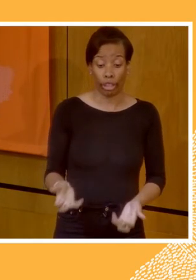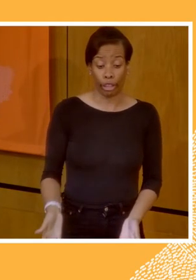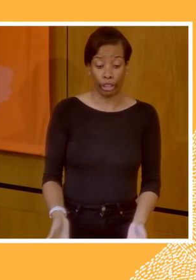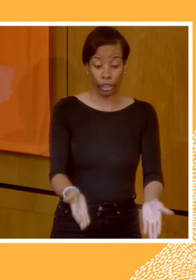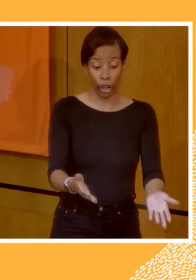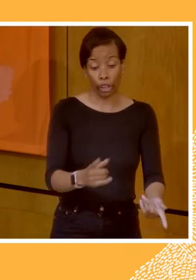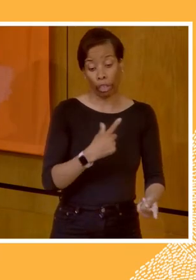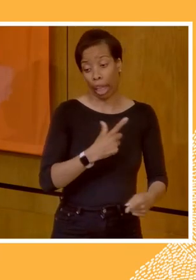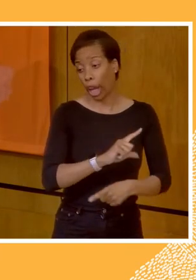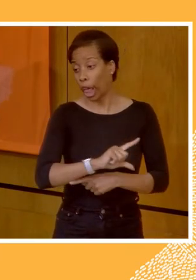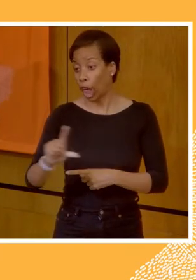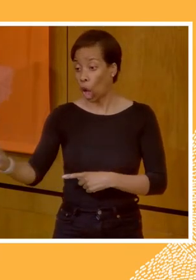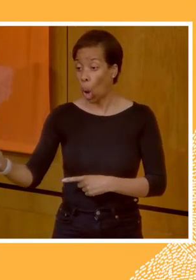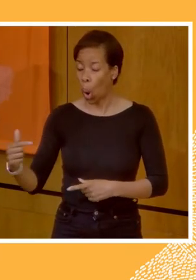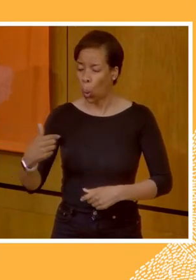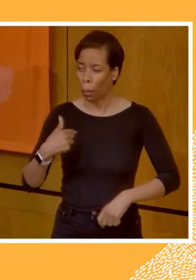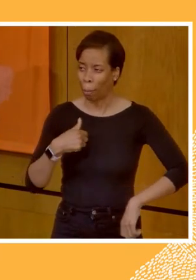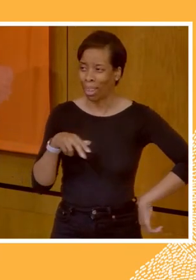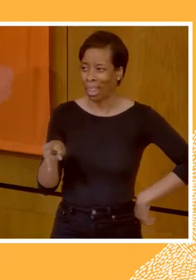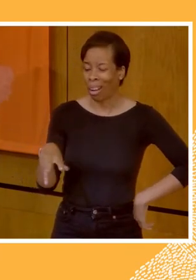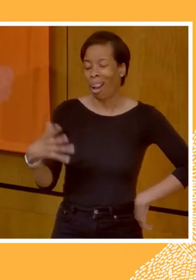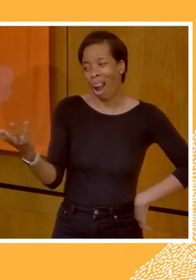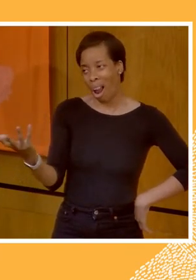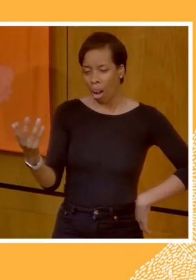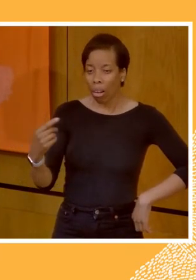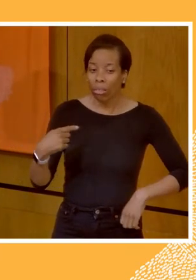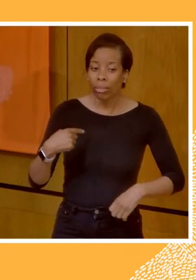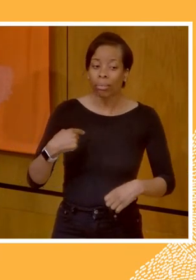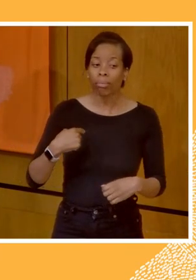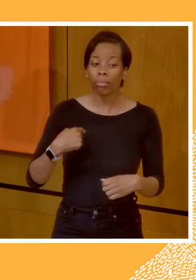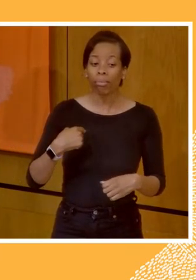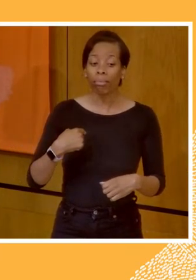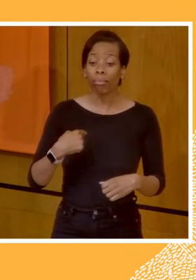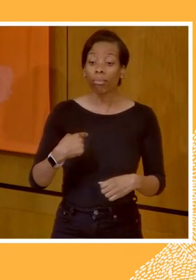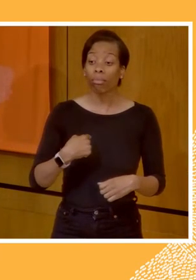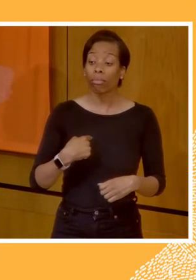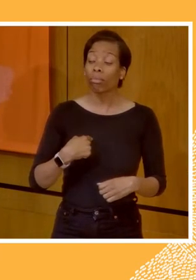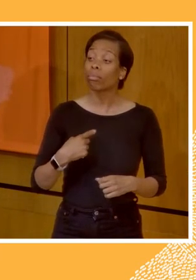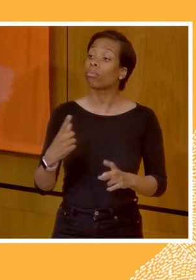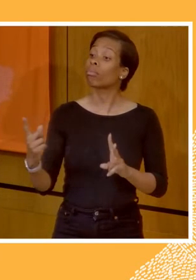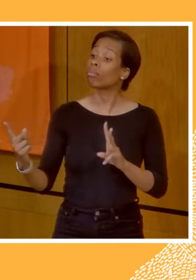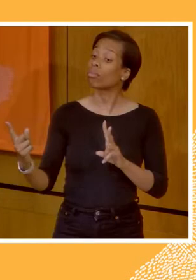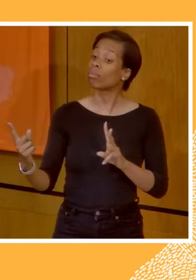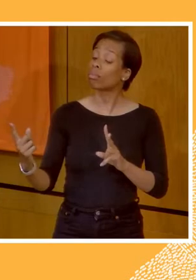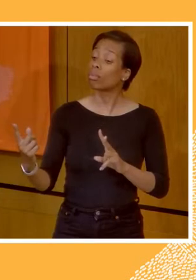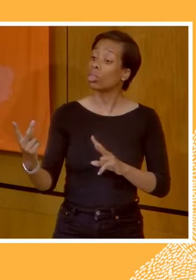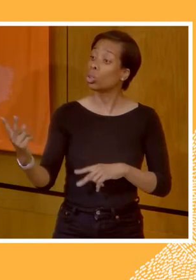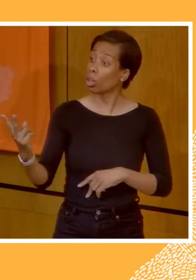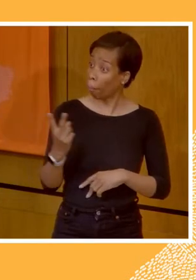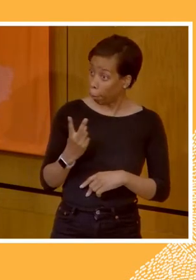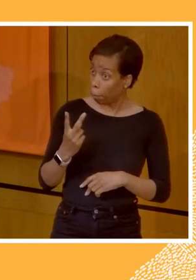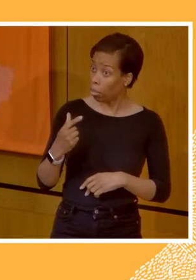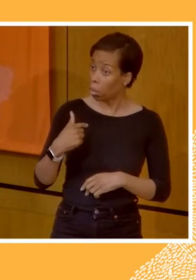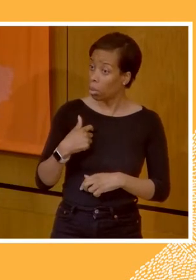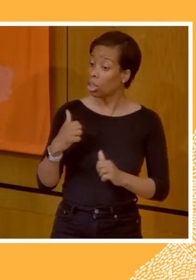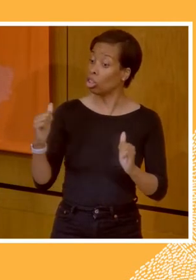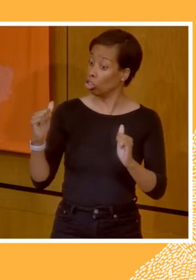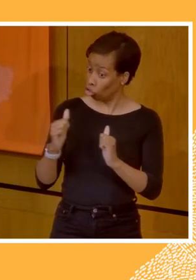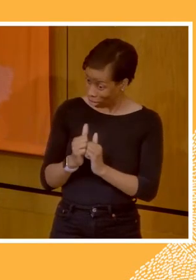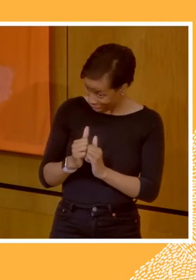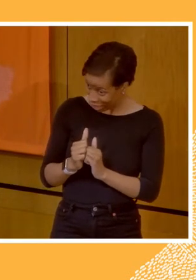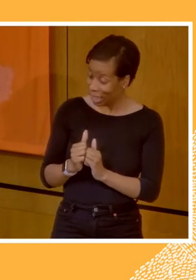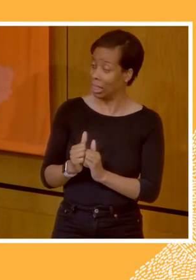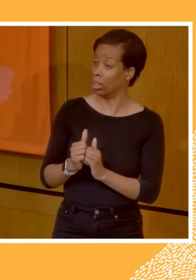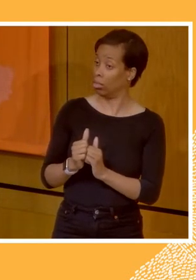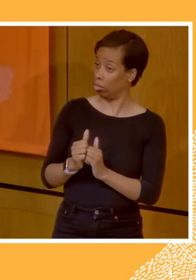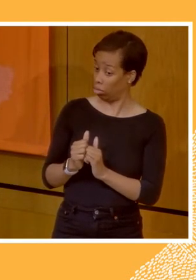first I was like, okay, let us start. We are agreed to work with you. But I didn't know where it was going to end and